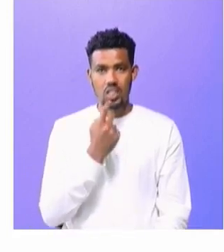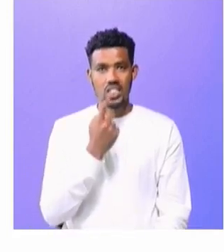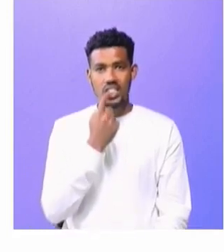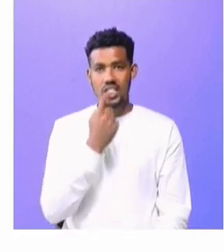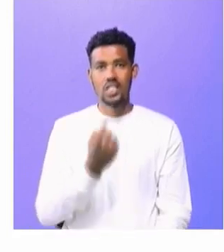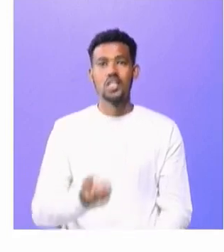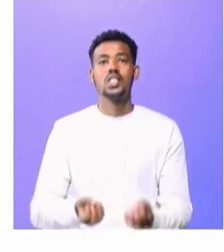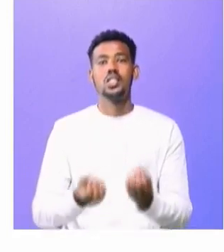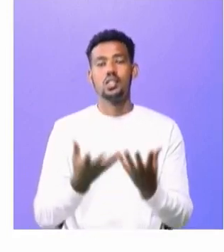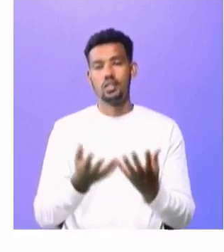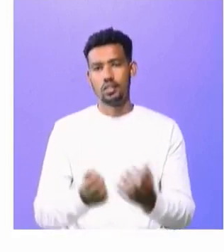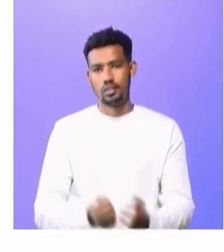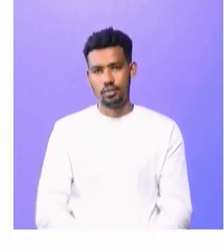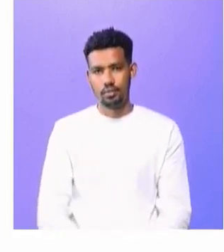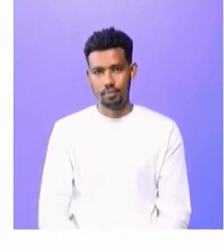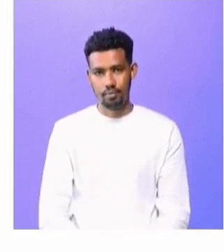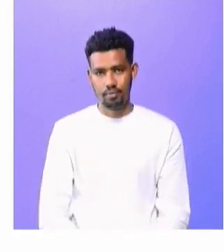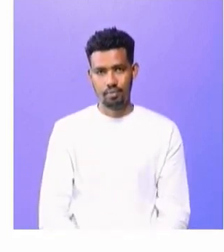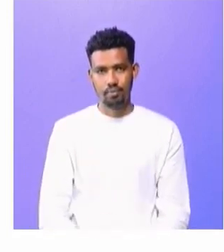teeth,